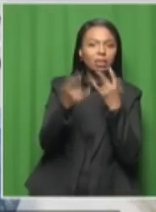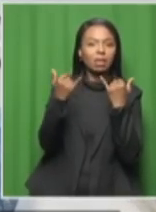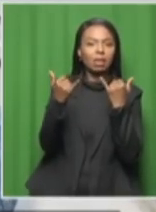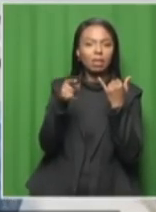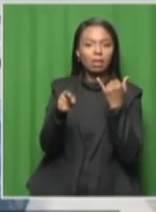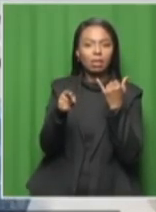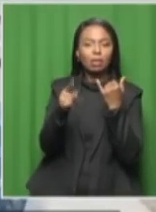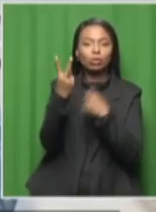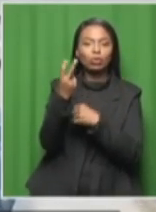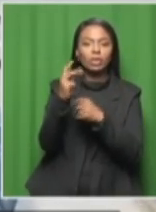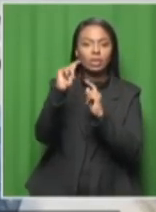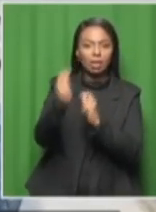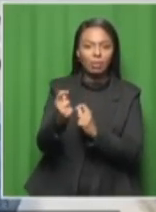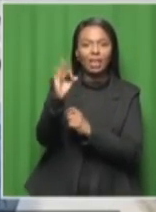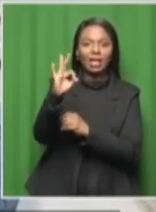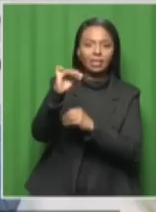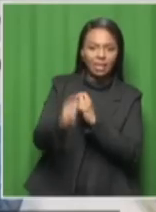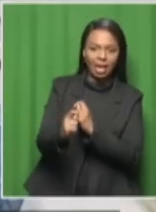were ruled by coups,